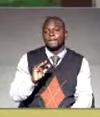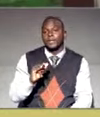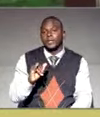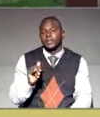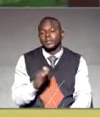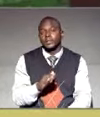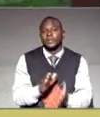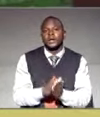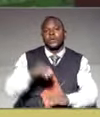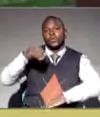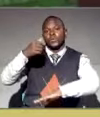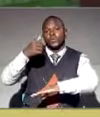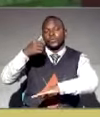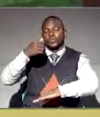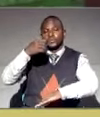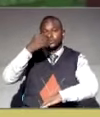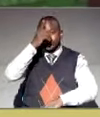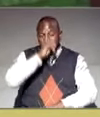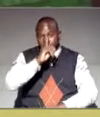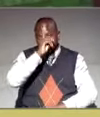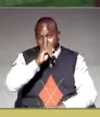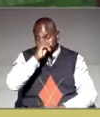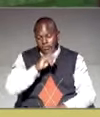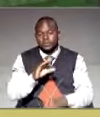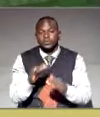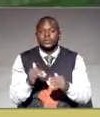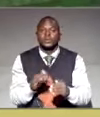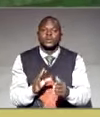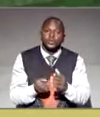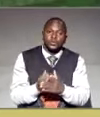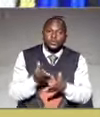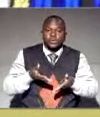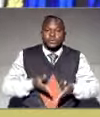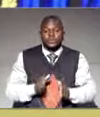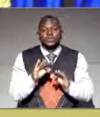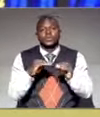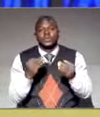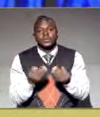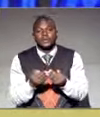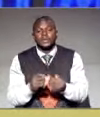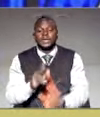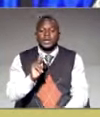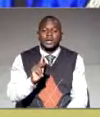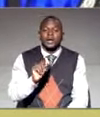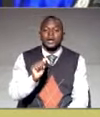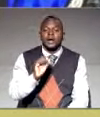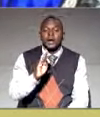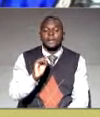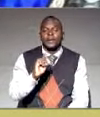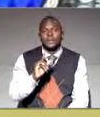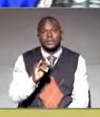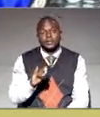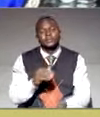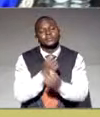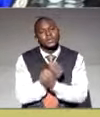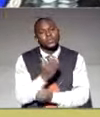Kajwayo Amutoro, from Fort Poto, Kawalore district. He grew up in a family of Kabazi. He was loved by the